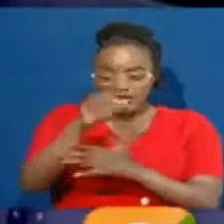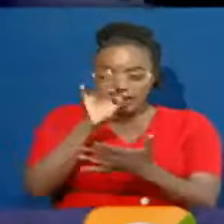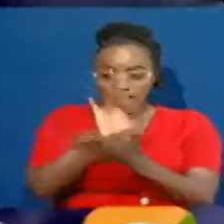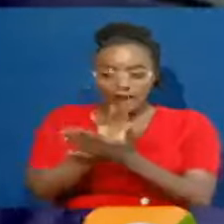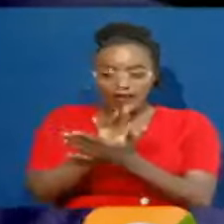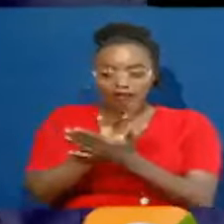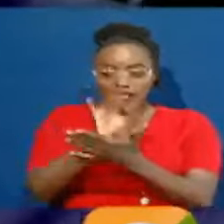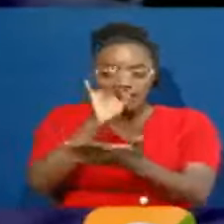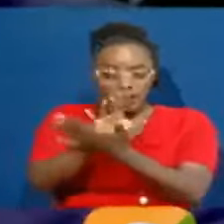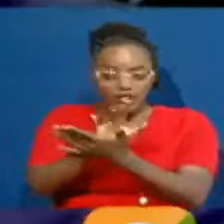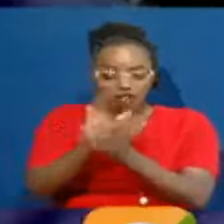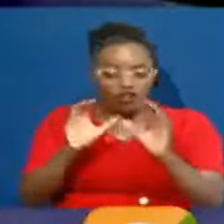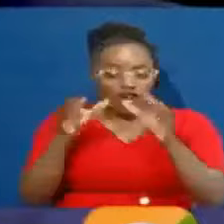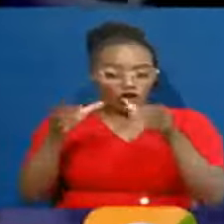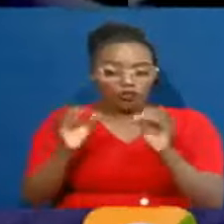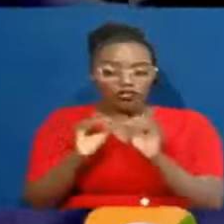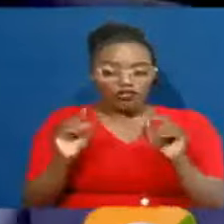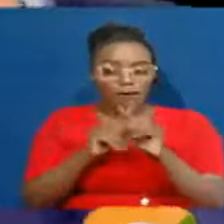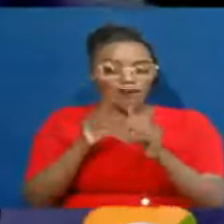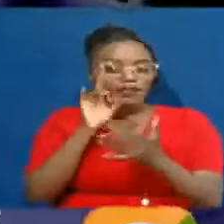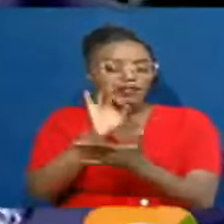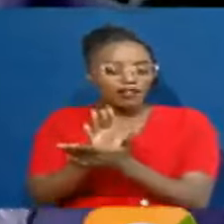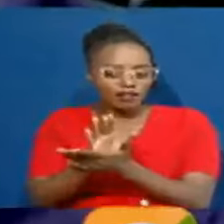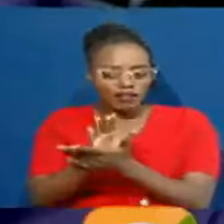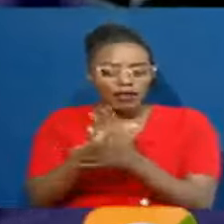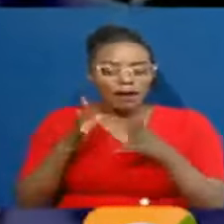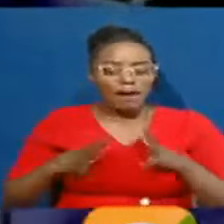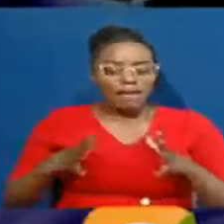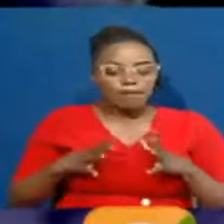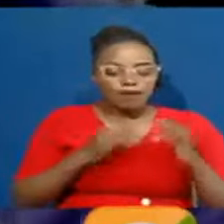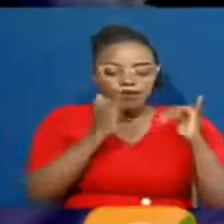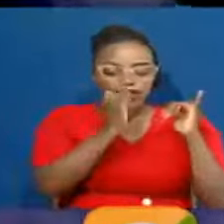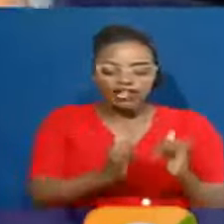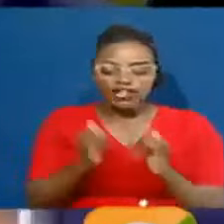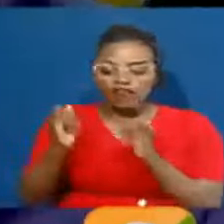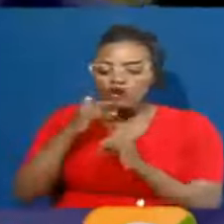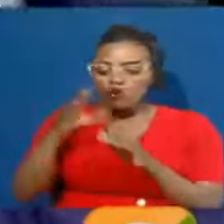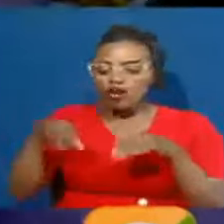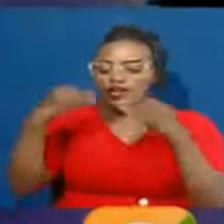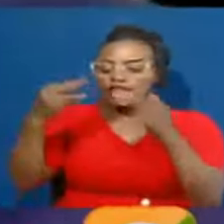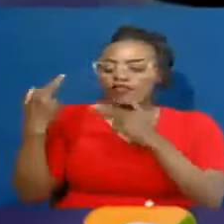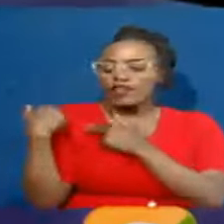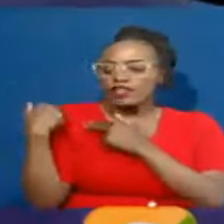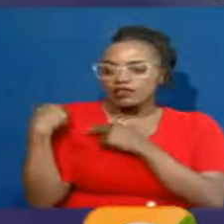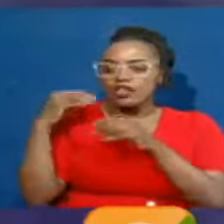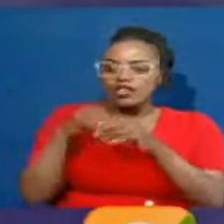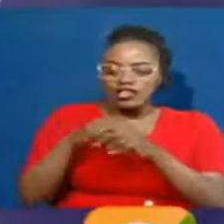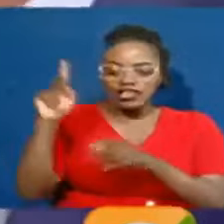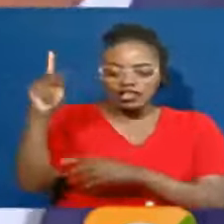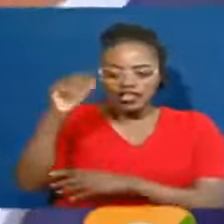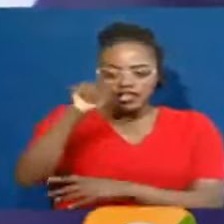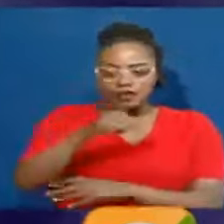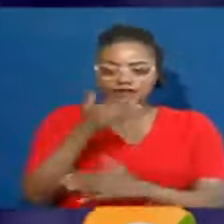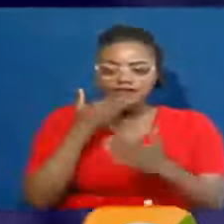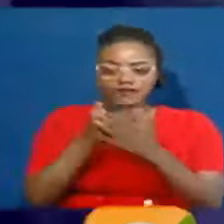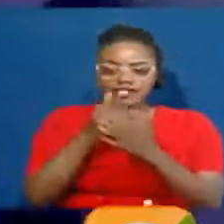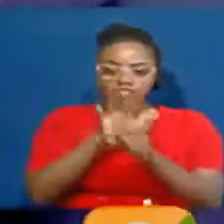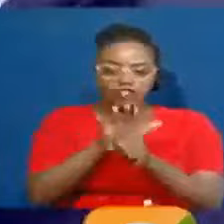is not an impeachment of a community. It is an impeachment of an individual that was given a responsibility in Kenya. Yes. Thank you very